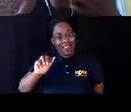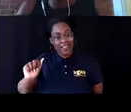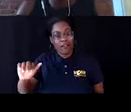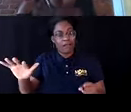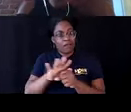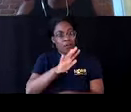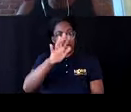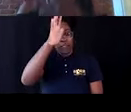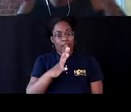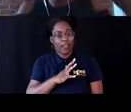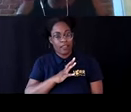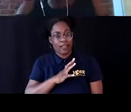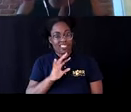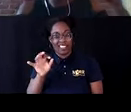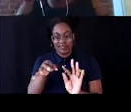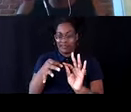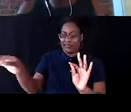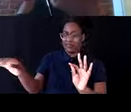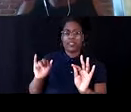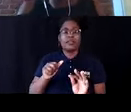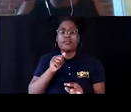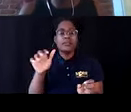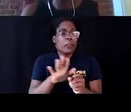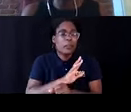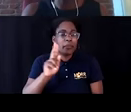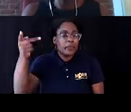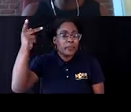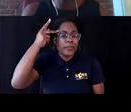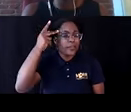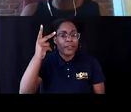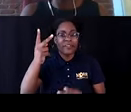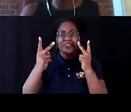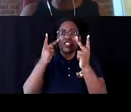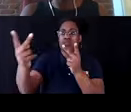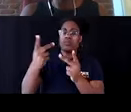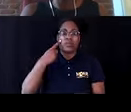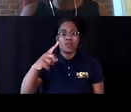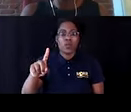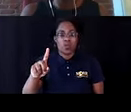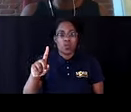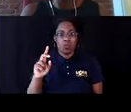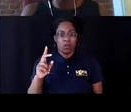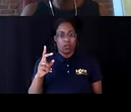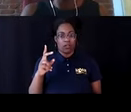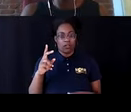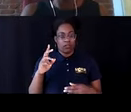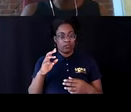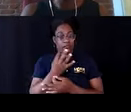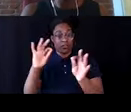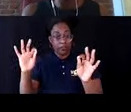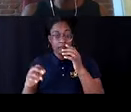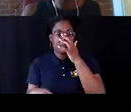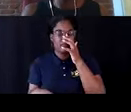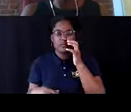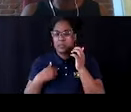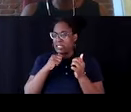a complete political vision for Black freedom. And that is not to disrespect our ancestors. They, in many ways, and elders,